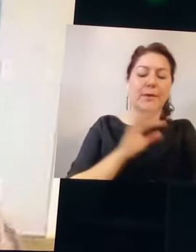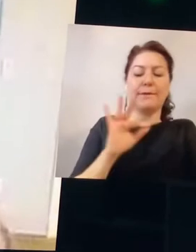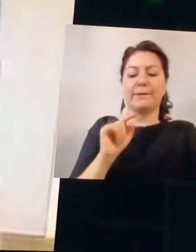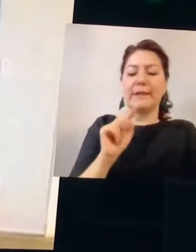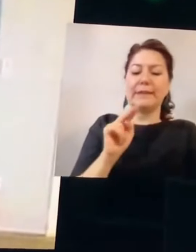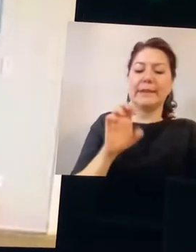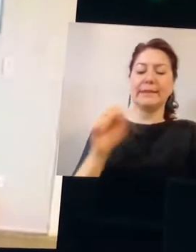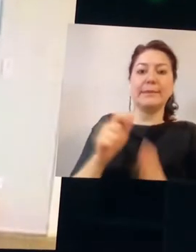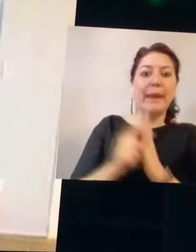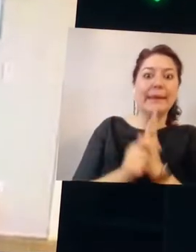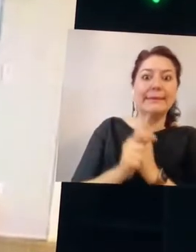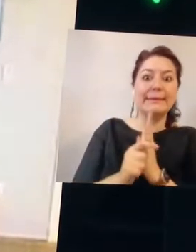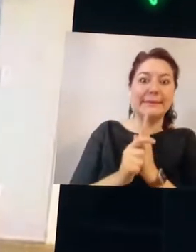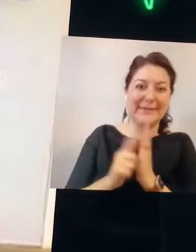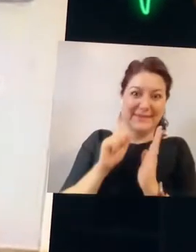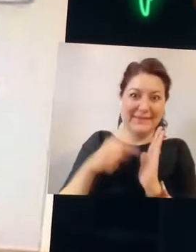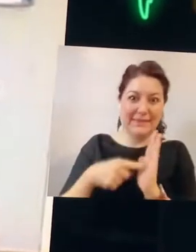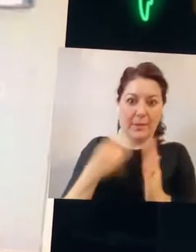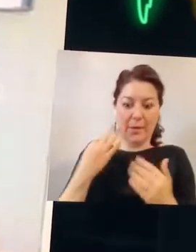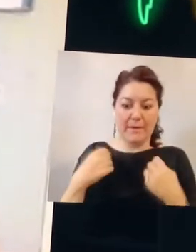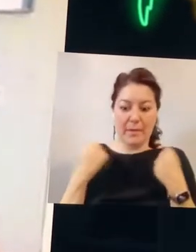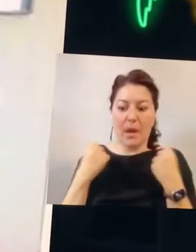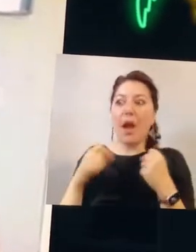and Wine Magazine, or Condé Nast Traveler.